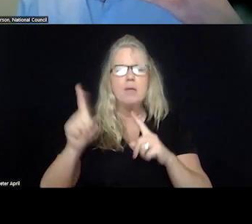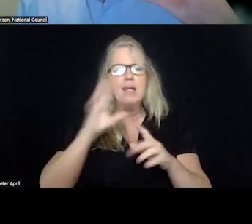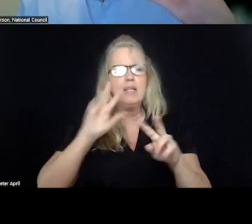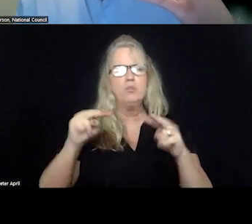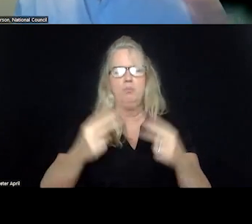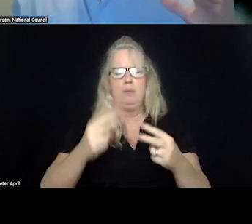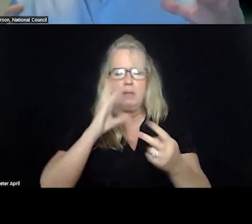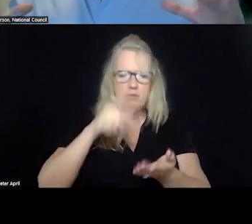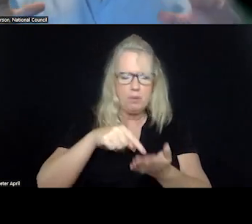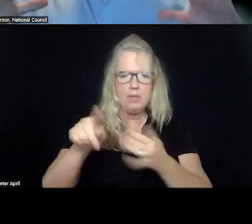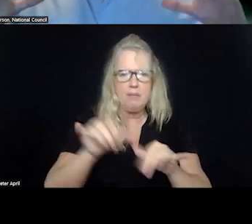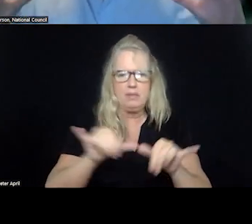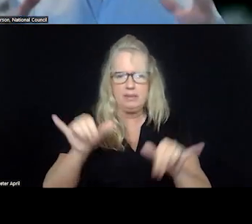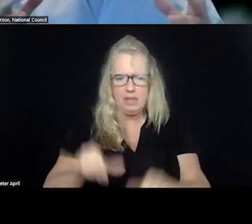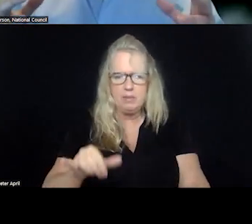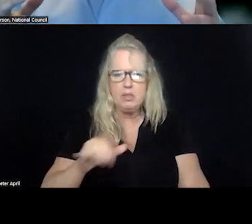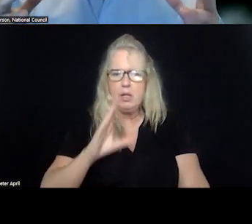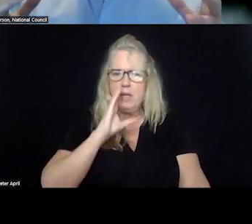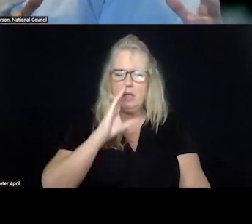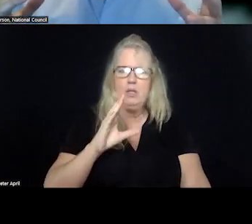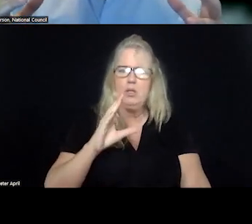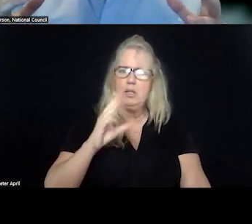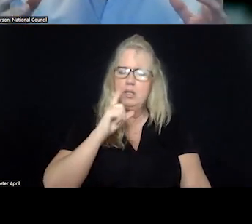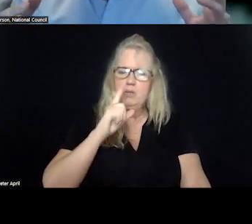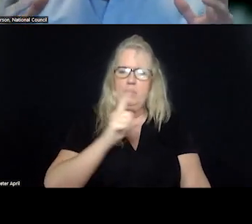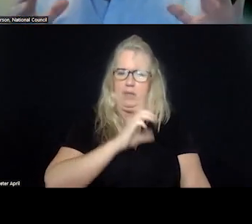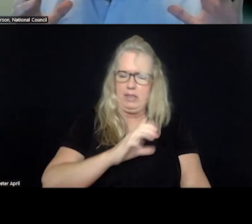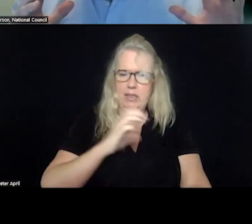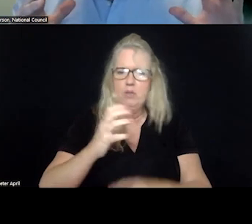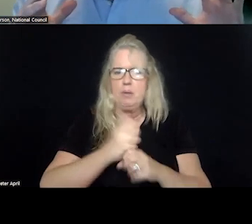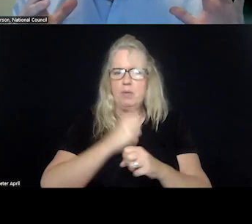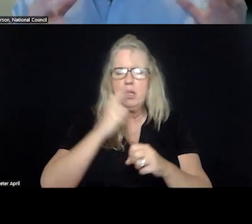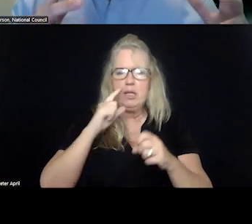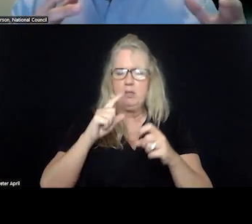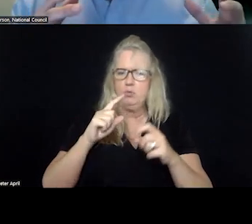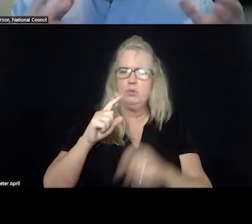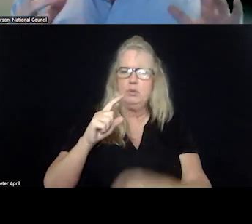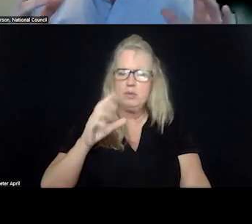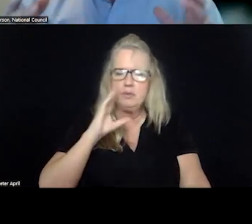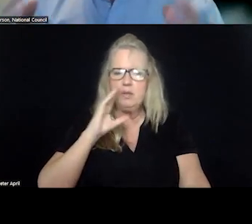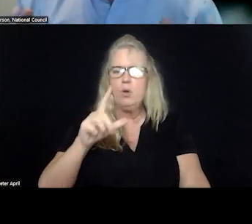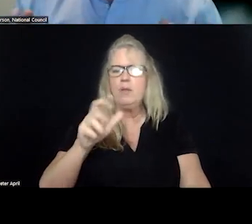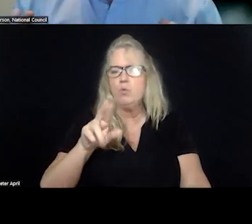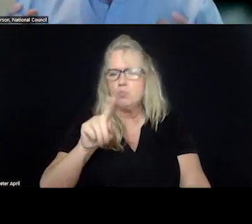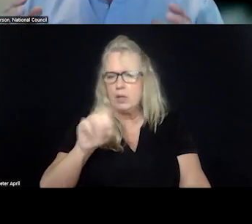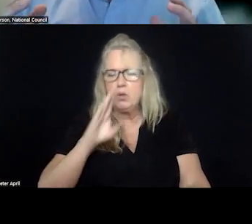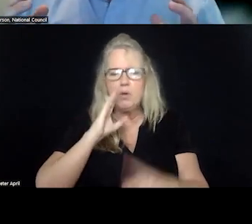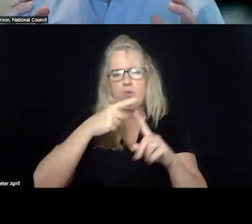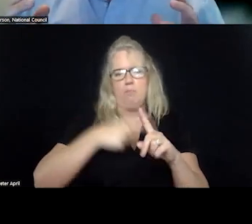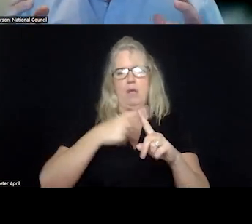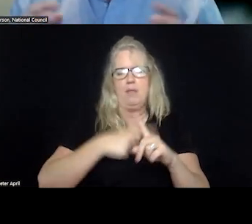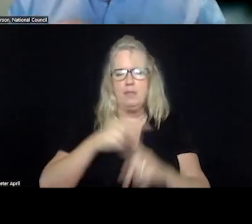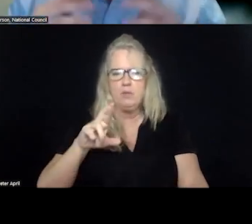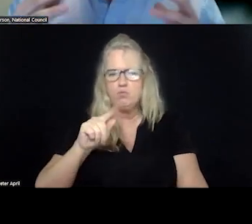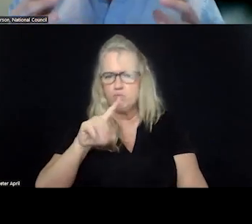payment system, which is a rate that the clinic gets paid either on a daily rate or a monthly rate